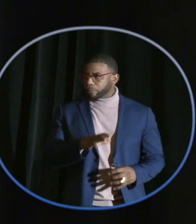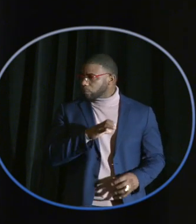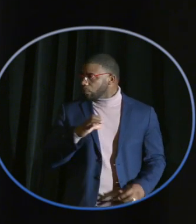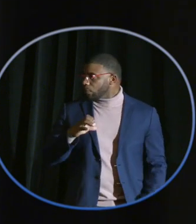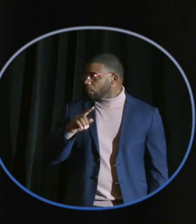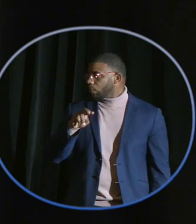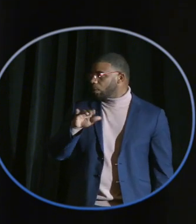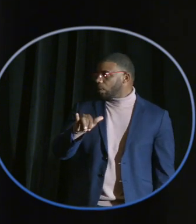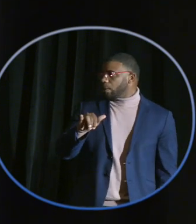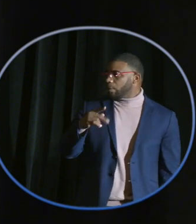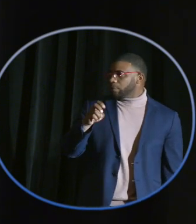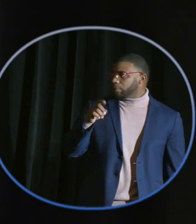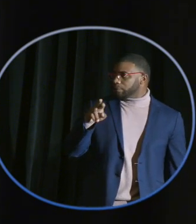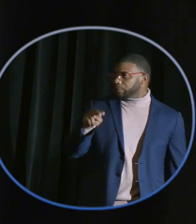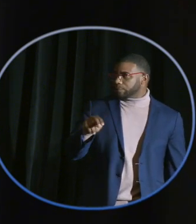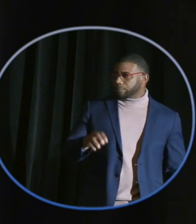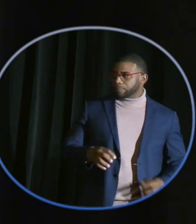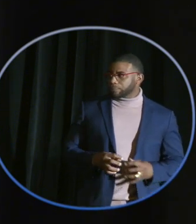Councilman Tony Glover.